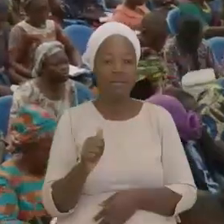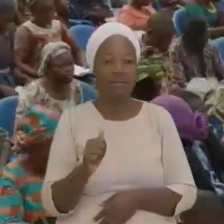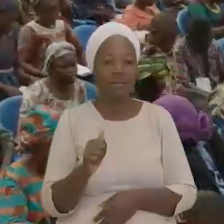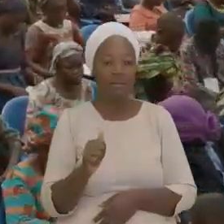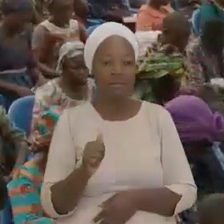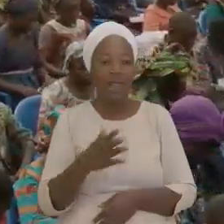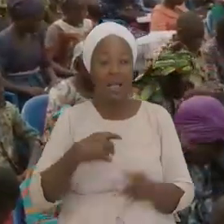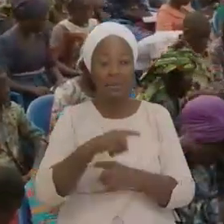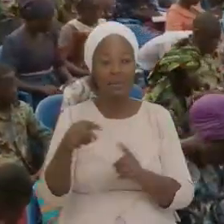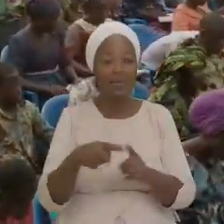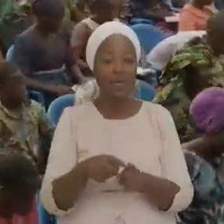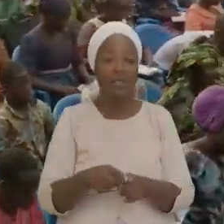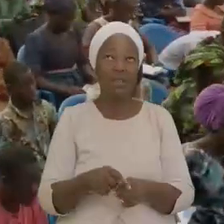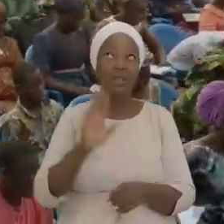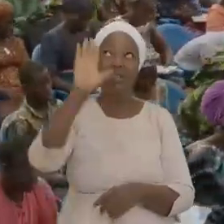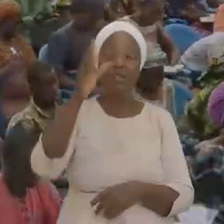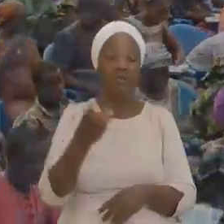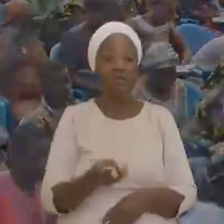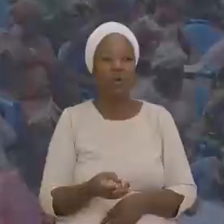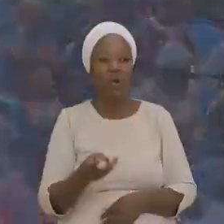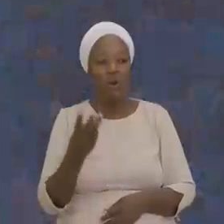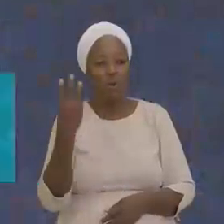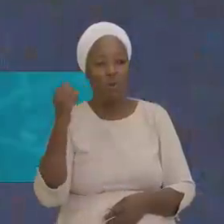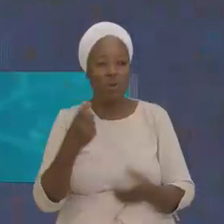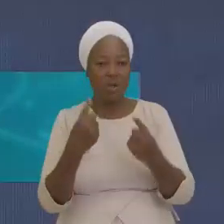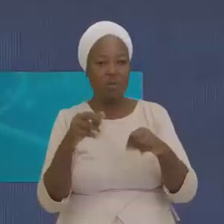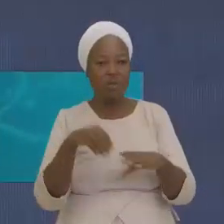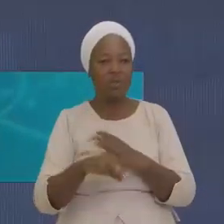And when he was come into Jerusalem,